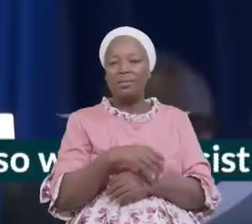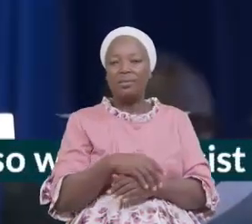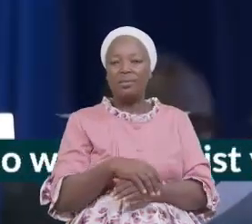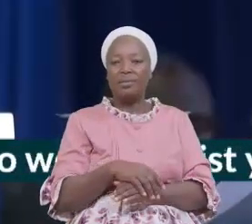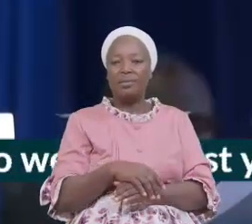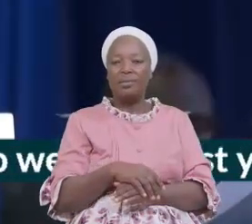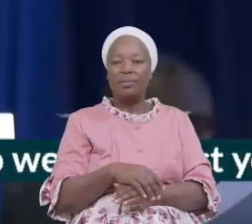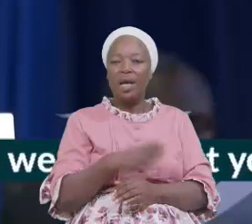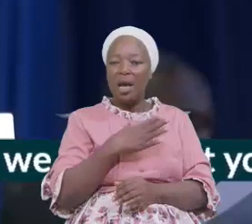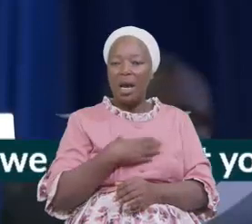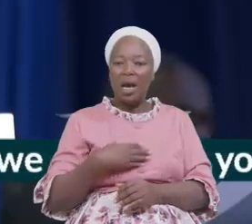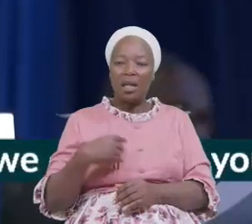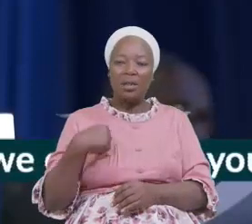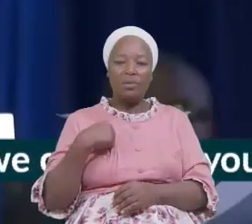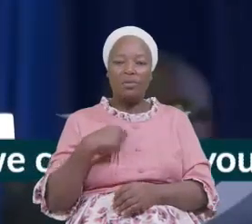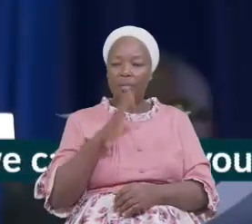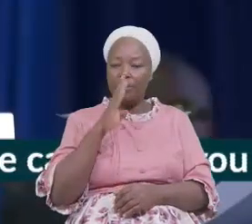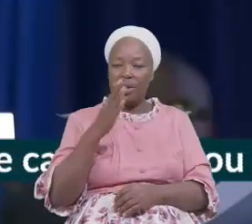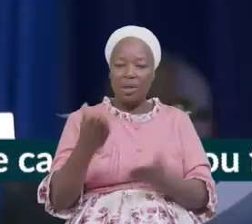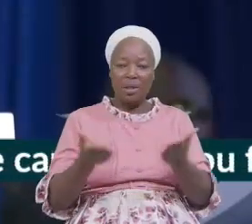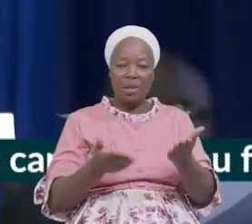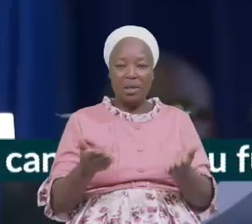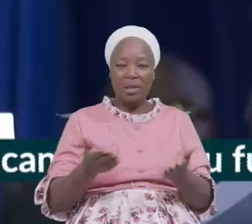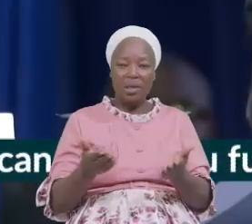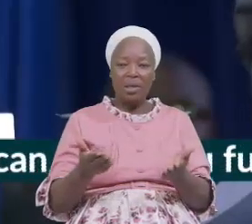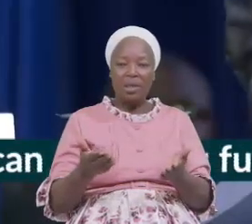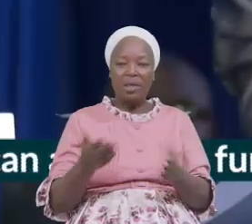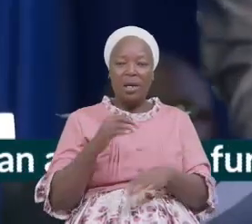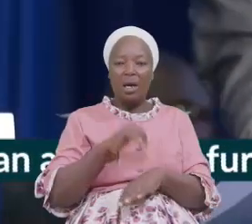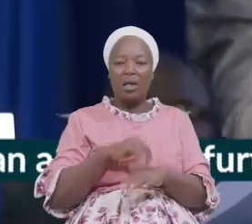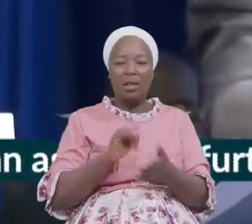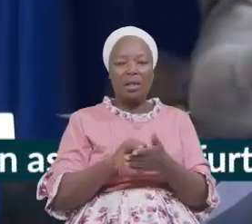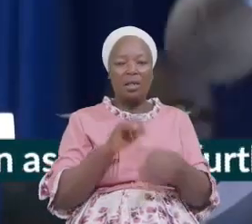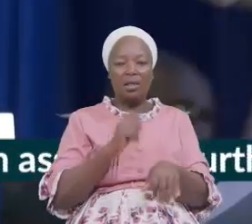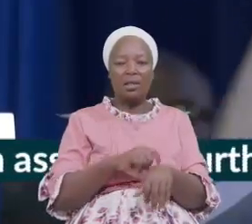And we'll be in the pavilions around that time.